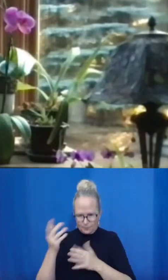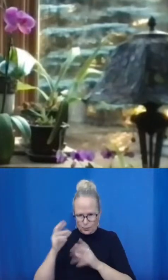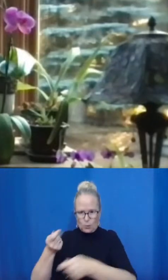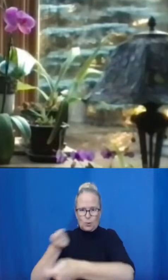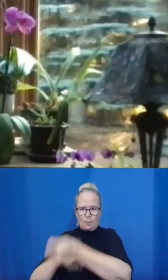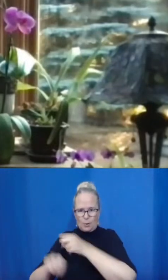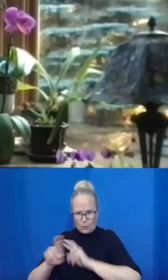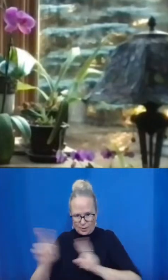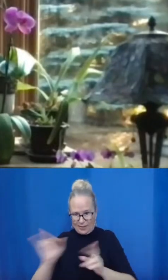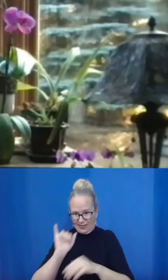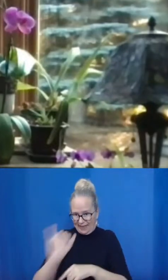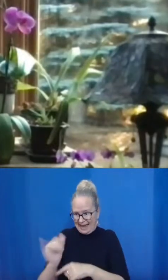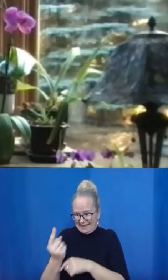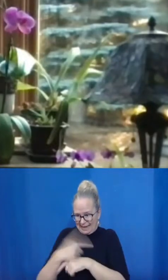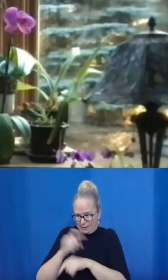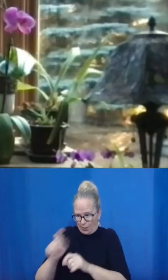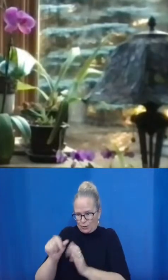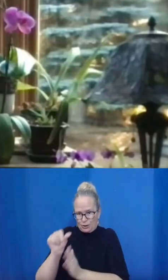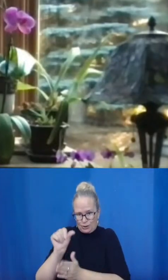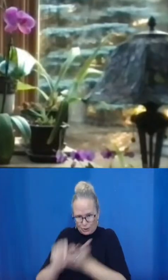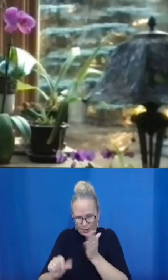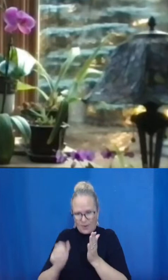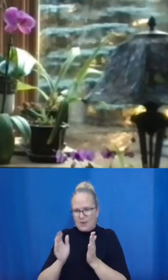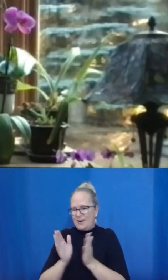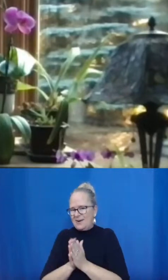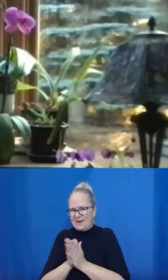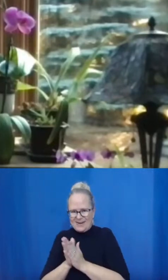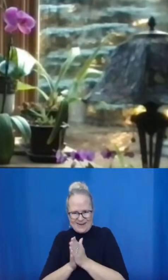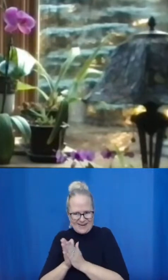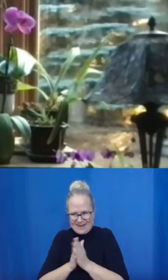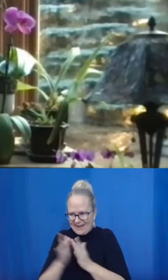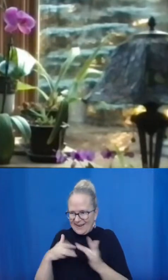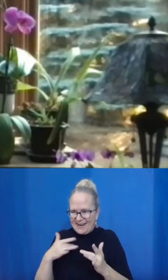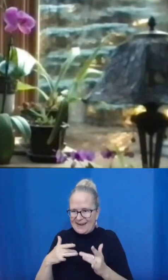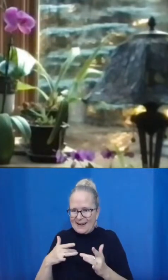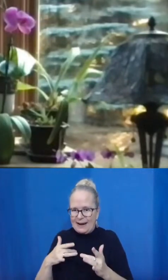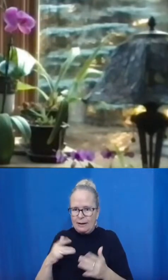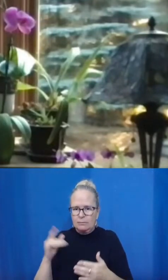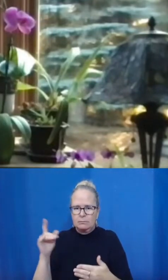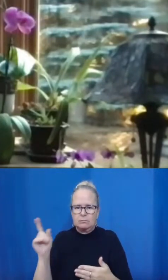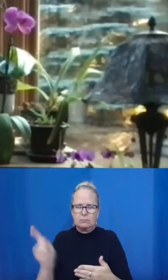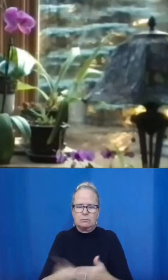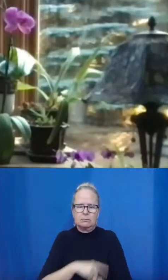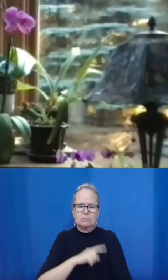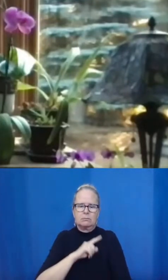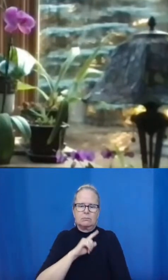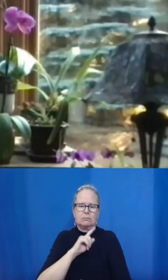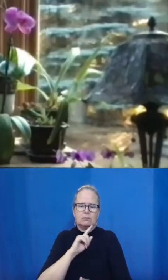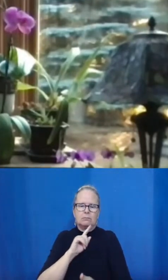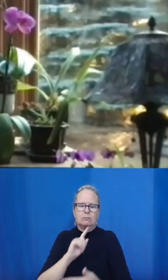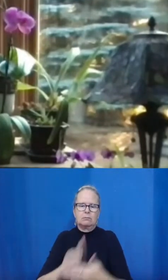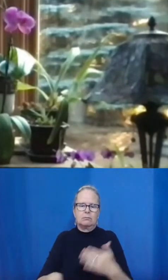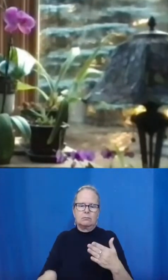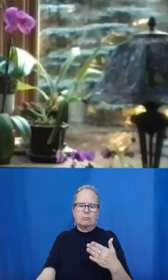accessibility. So in the current state, this will continue to result in unnecessary and preventable deaths of patients